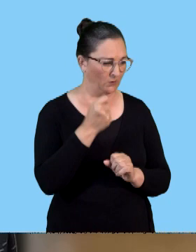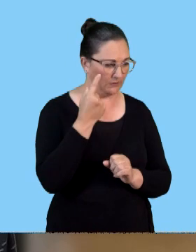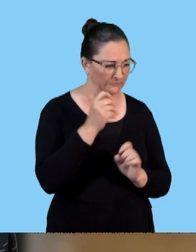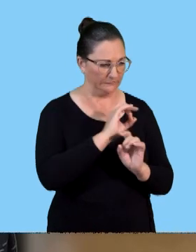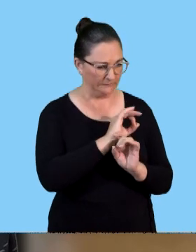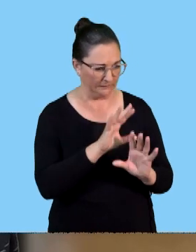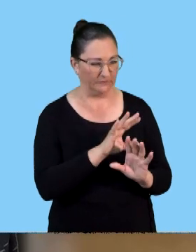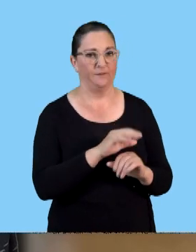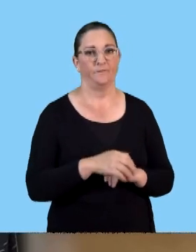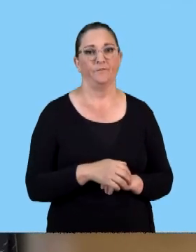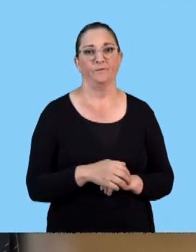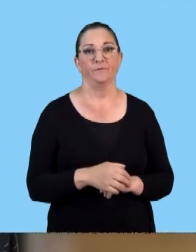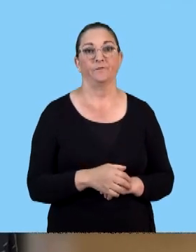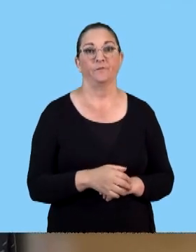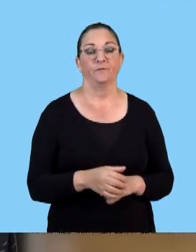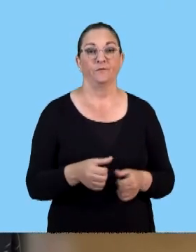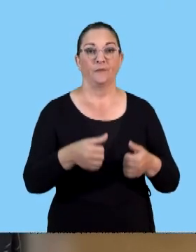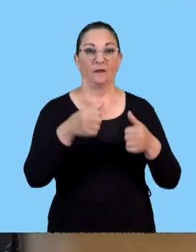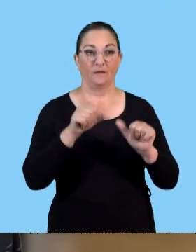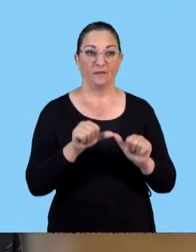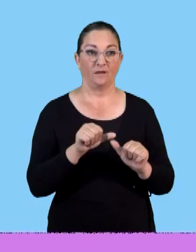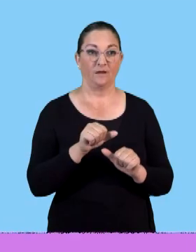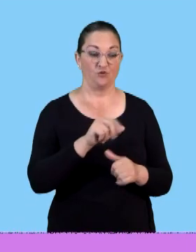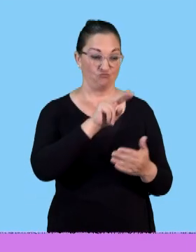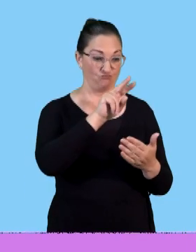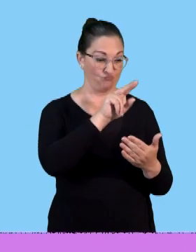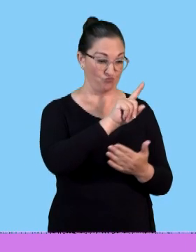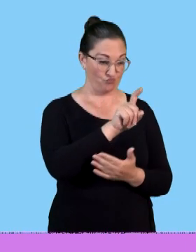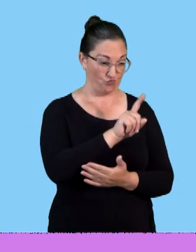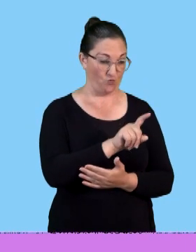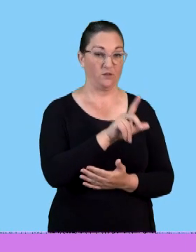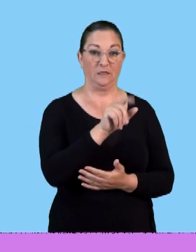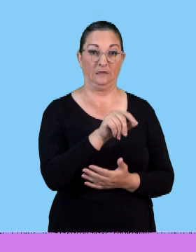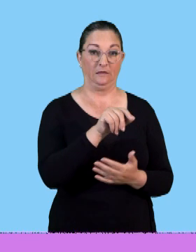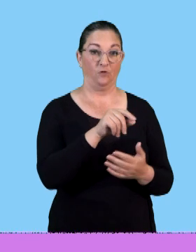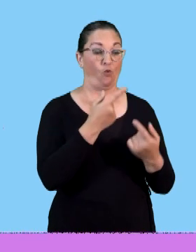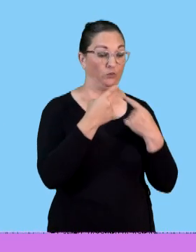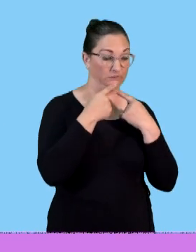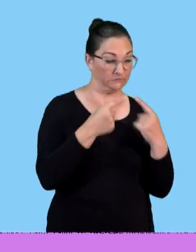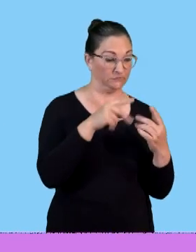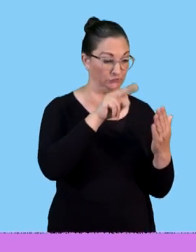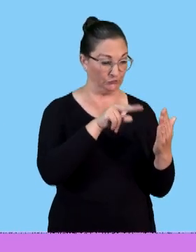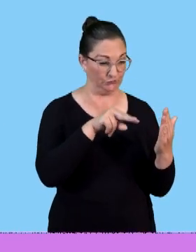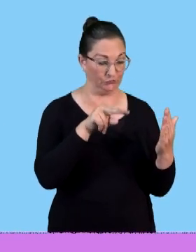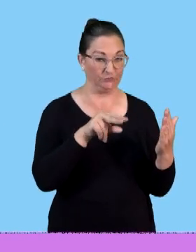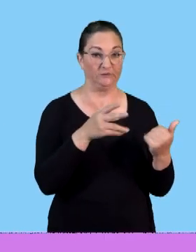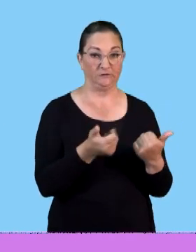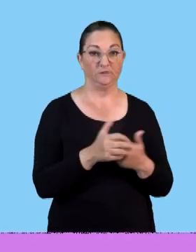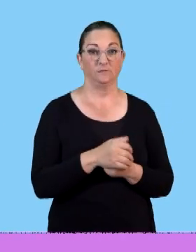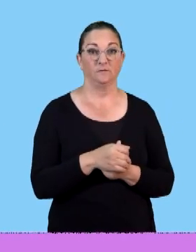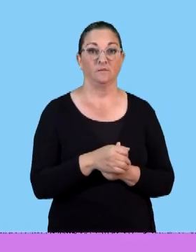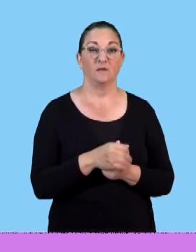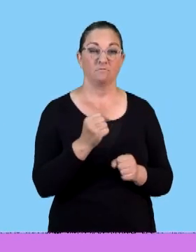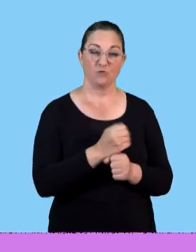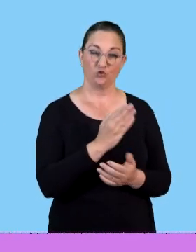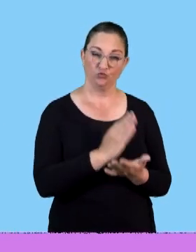to see what it's all about. Then read your question or the instruction with due diligence, and we know what this refers